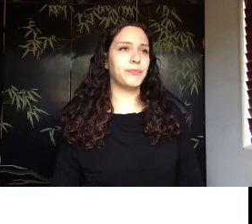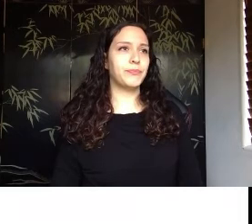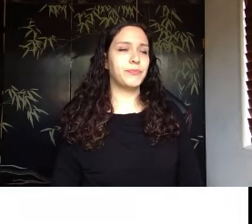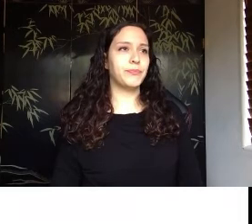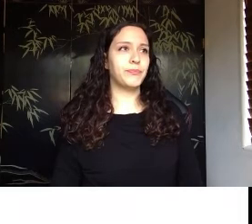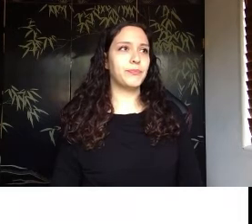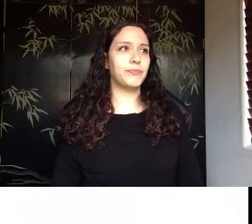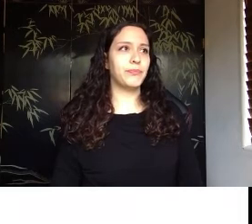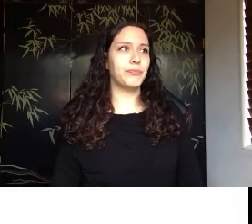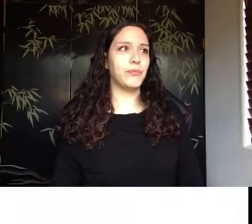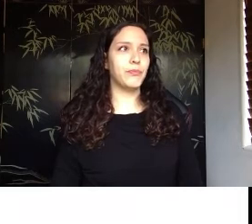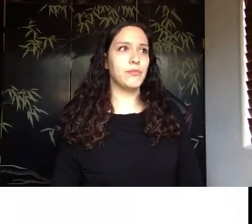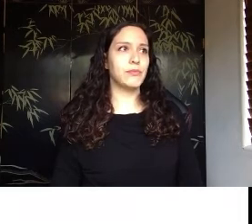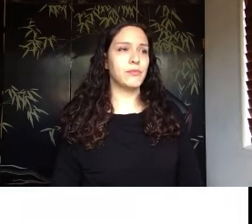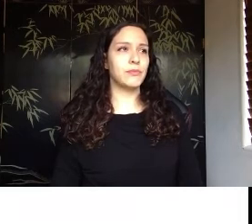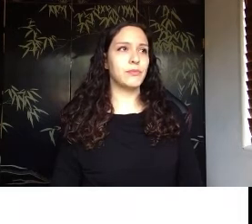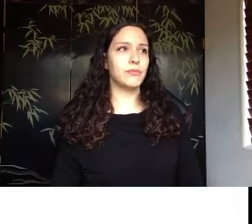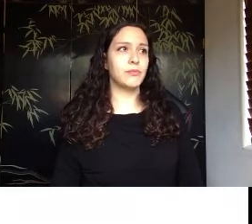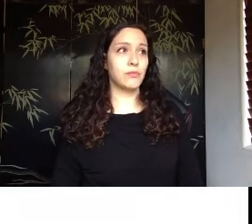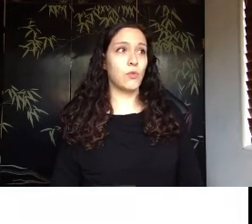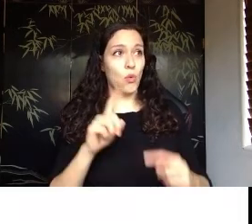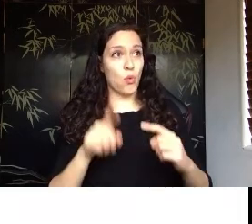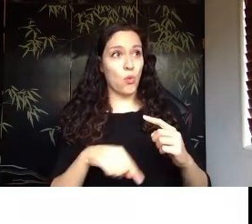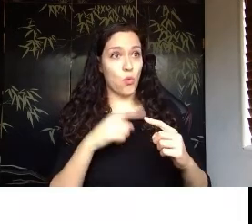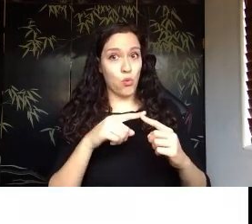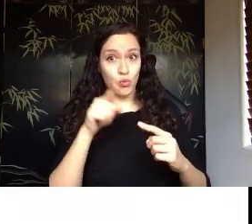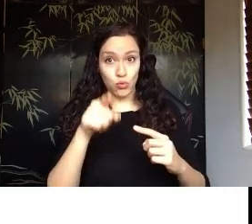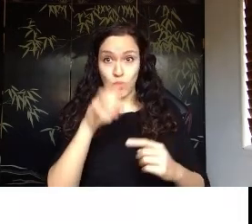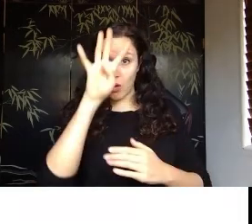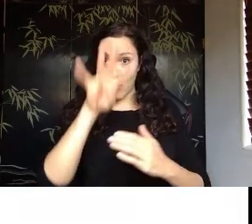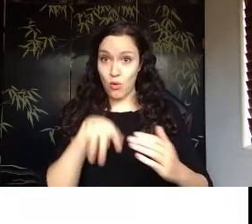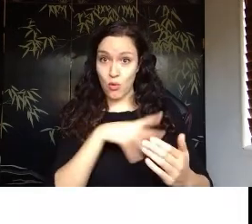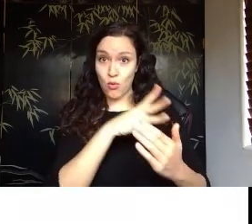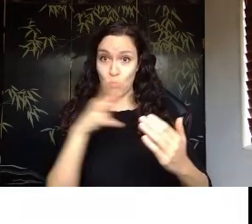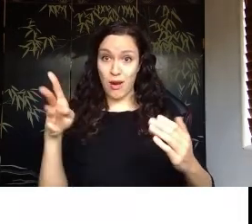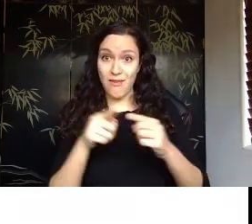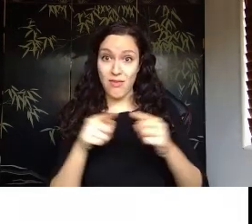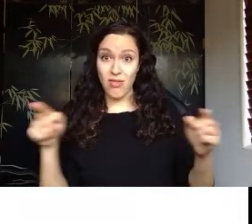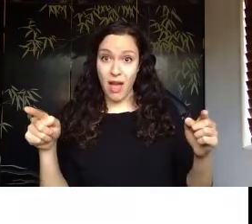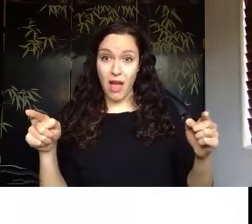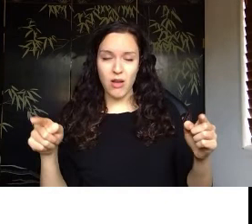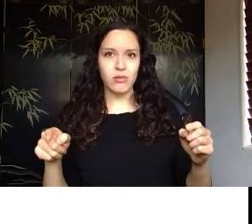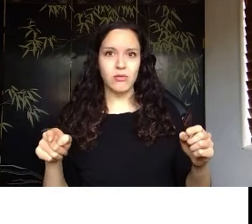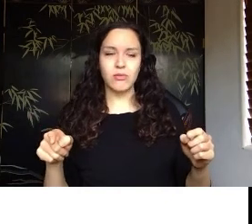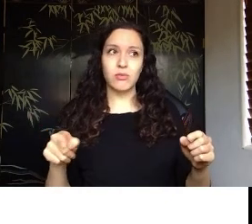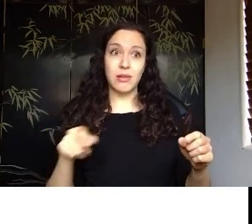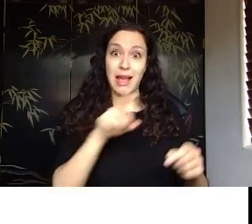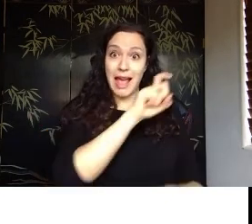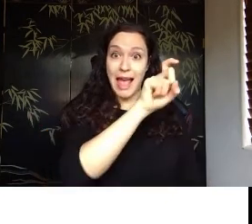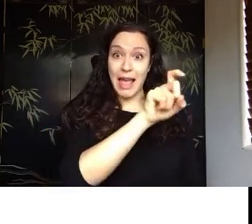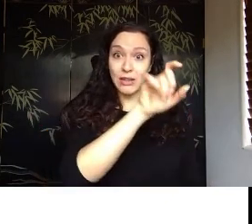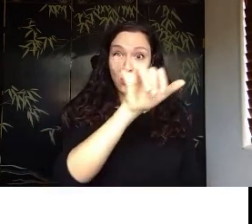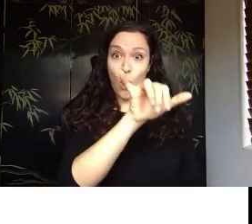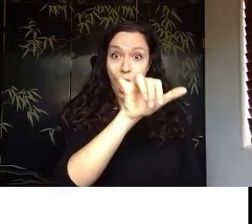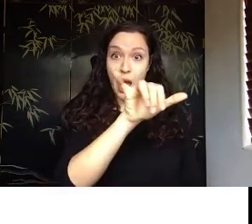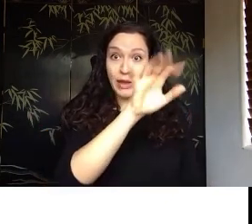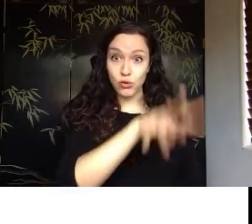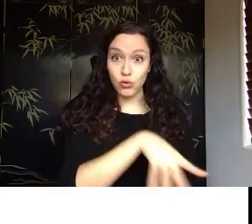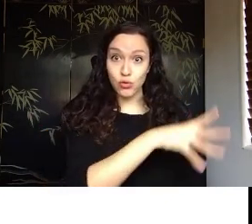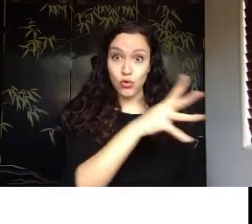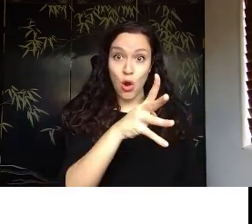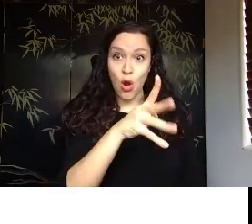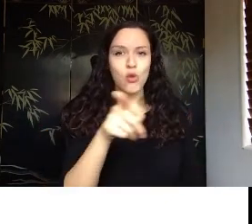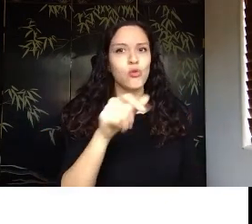So when asked to graph a line, you won't always be given an XY chart. So I should say you